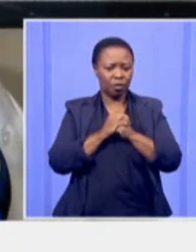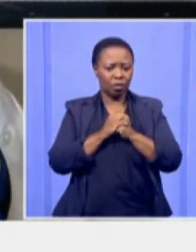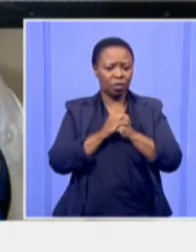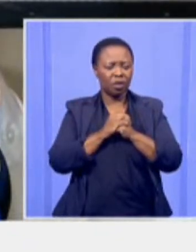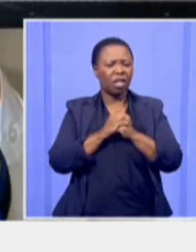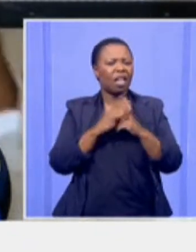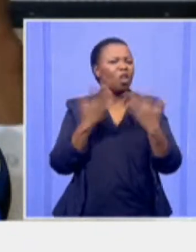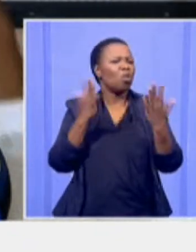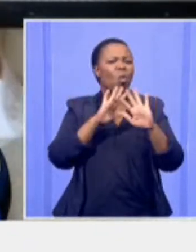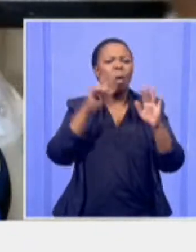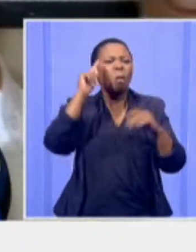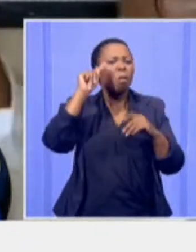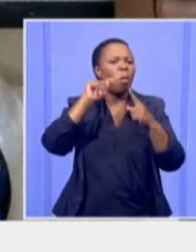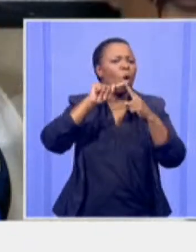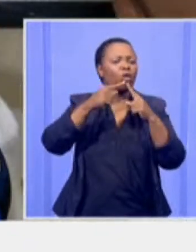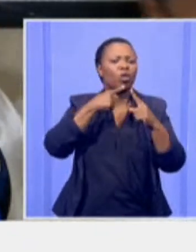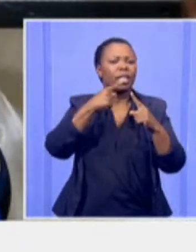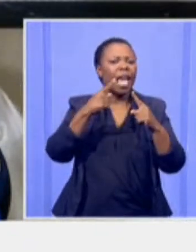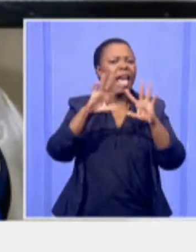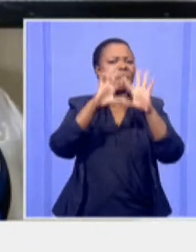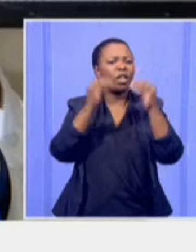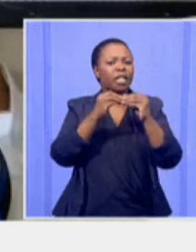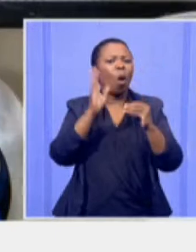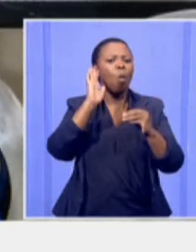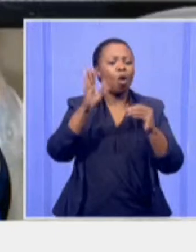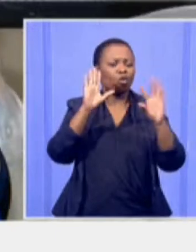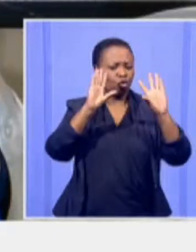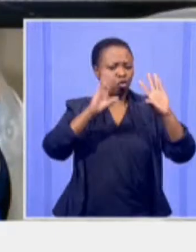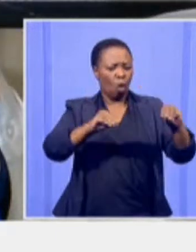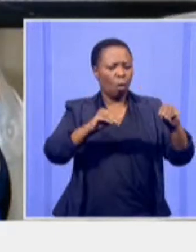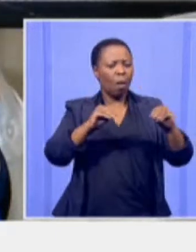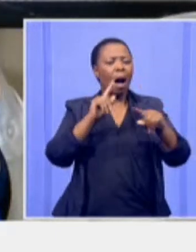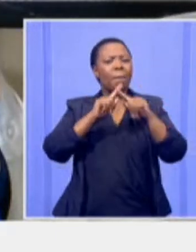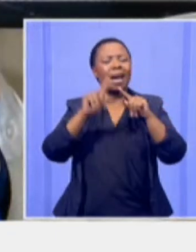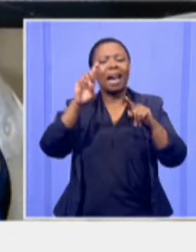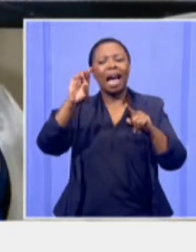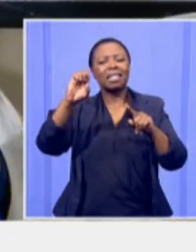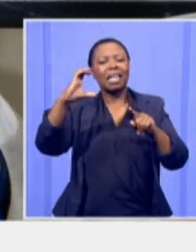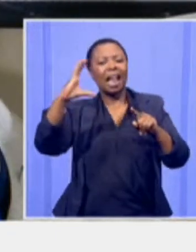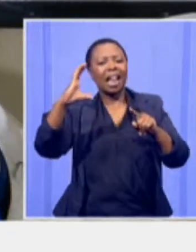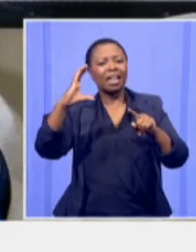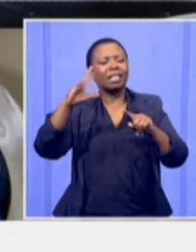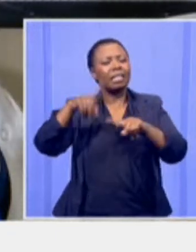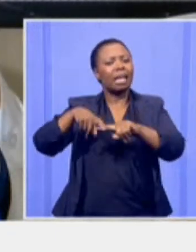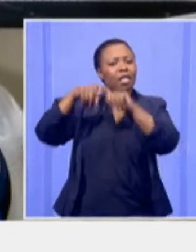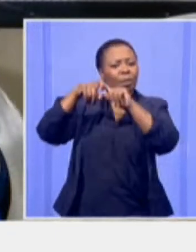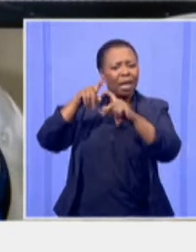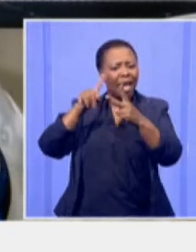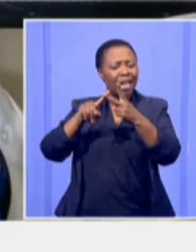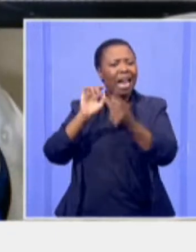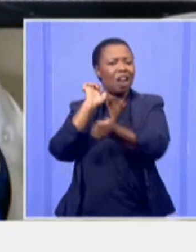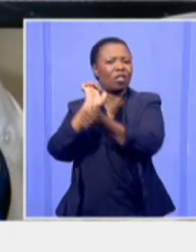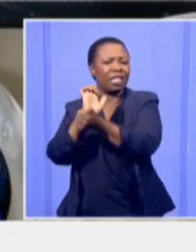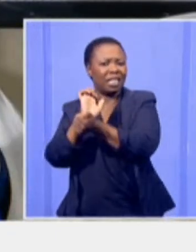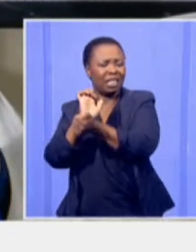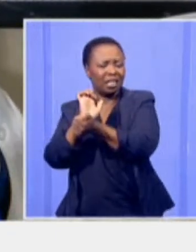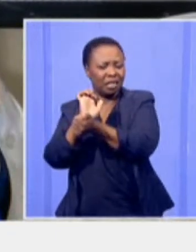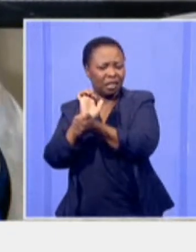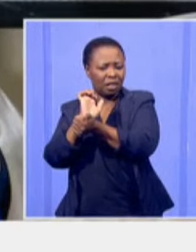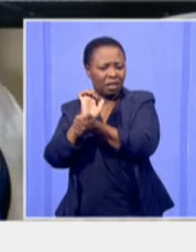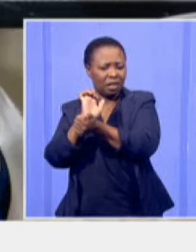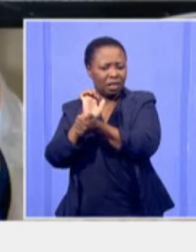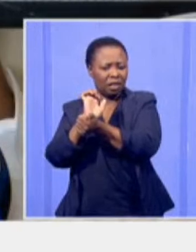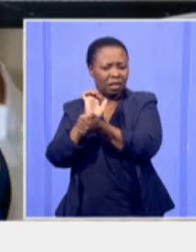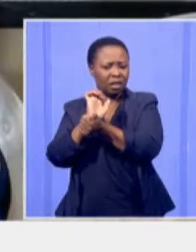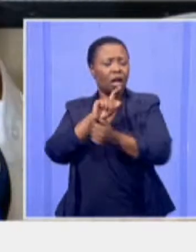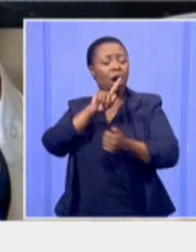stop when the SRC is suspended, arrested. When the SRC is suspended or arrested,